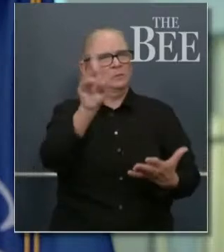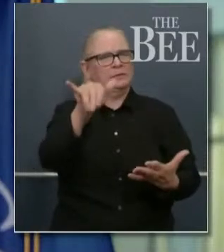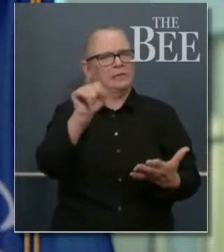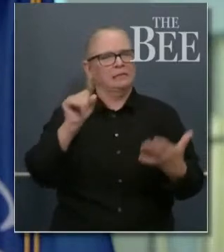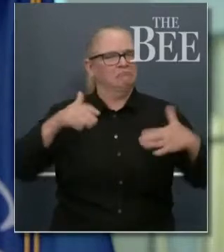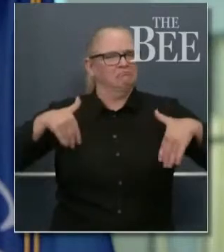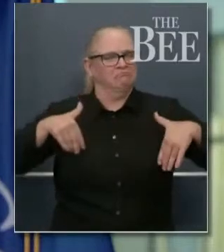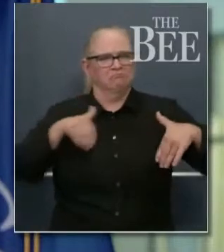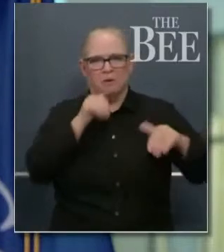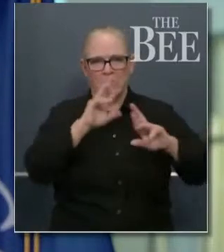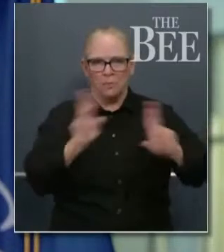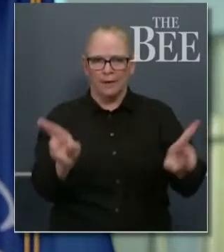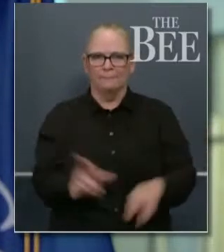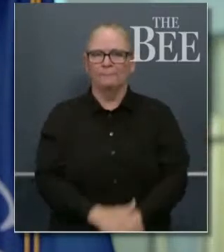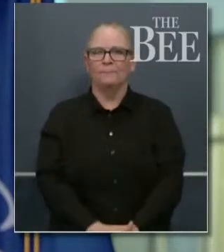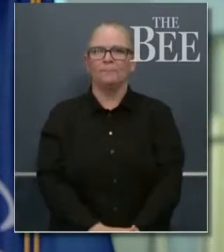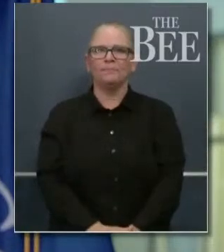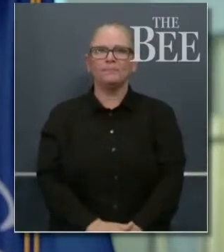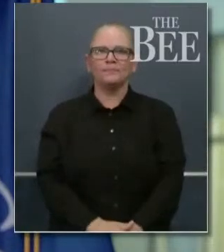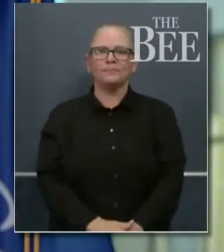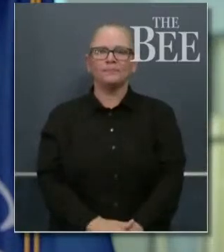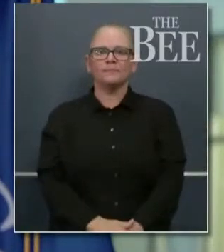7.